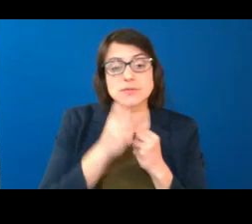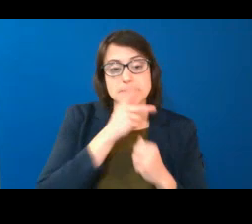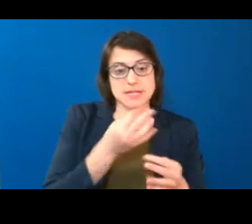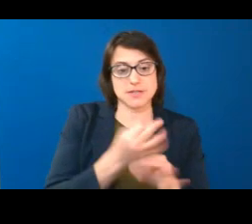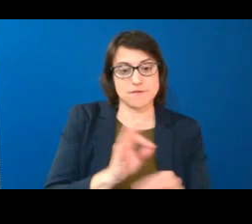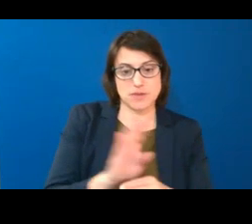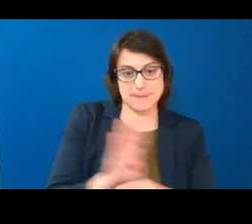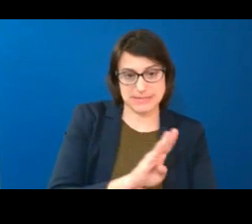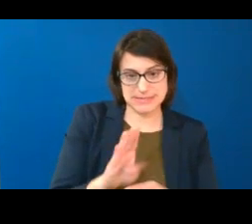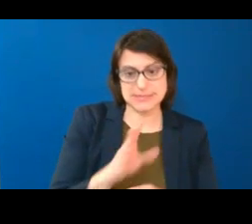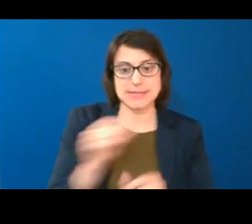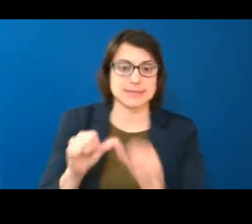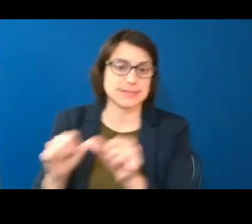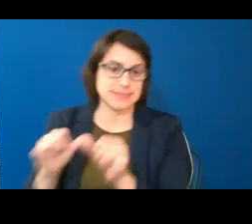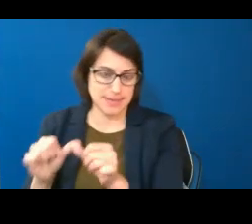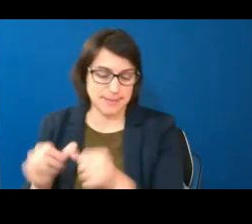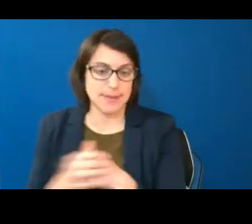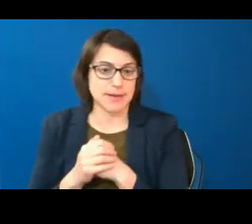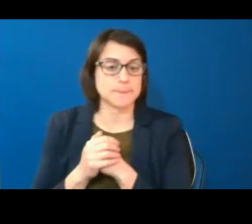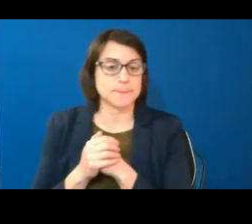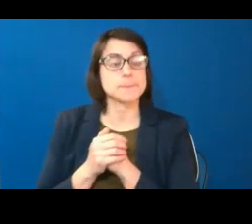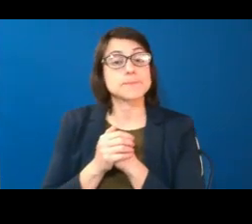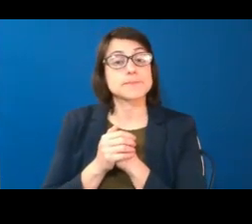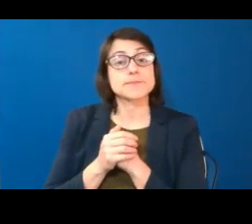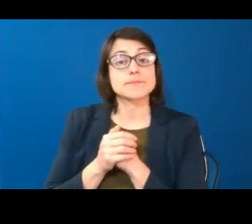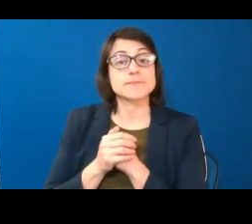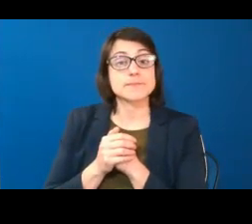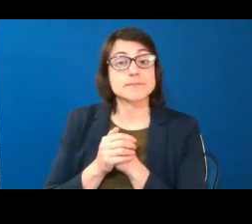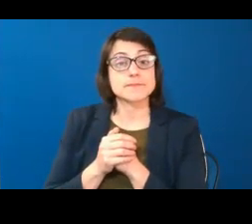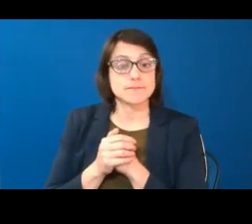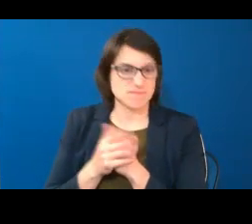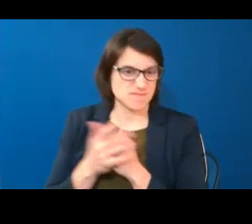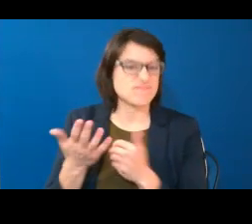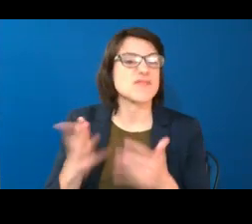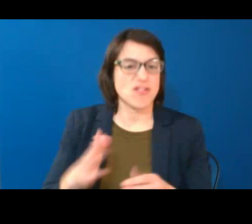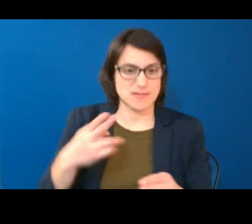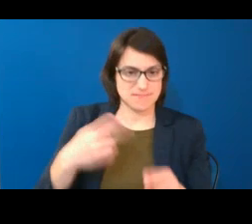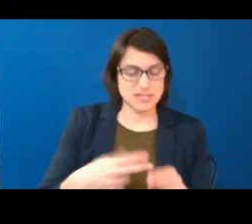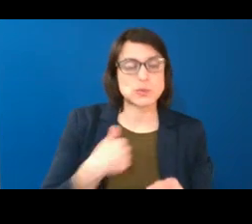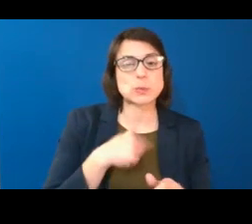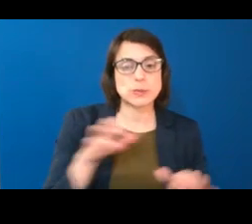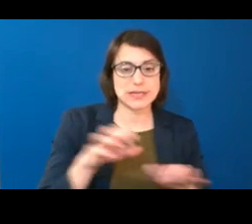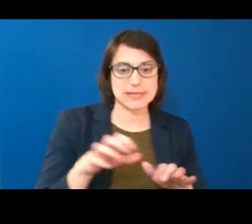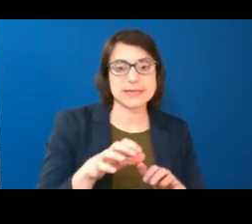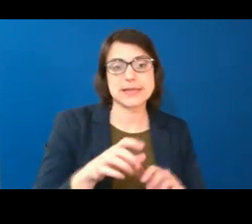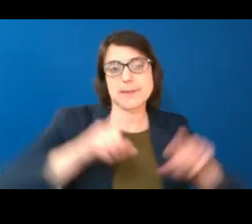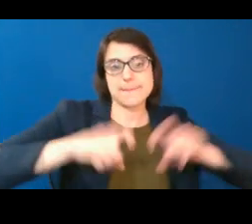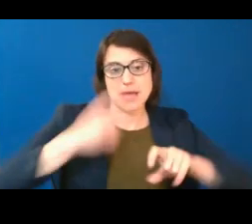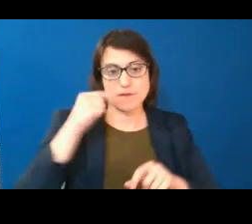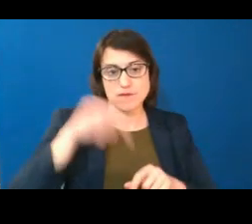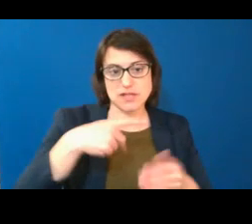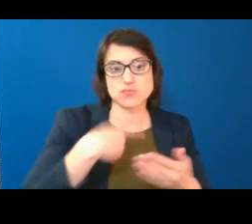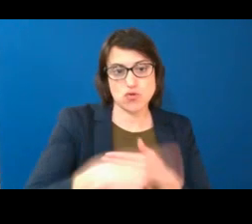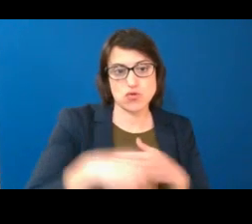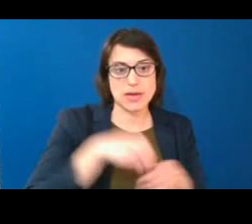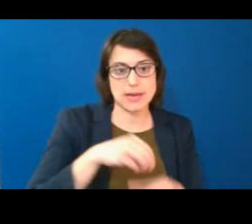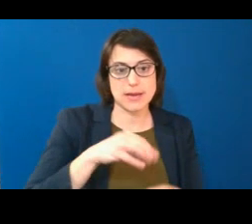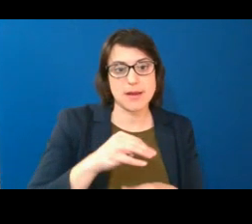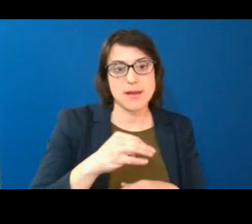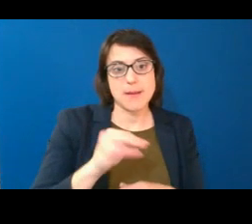So, like I said, we did a pilot of this program in Miami-Dade County as part of a NOAA Marine Debris Grant